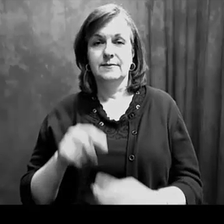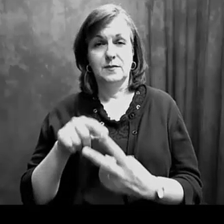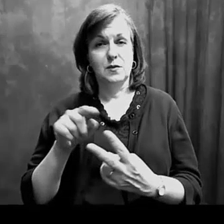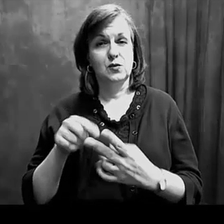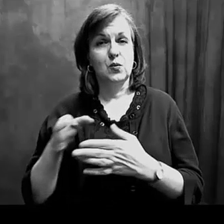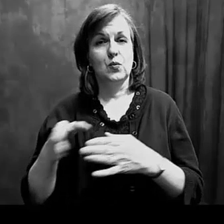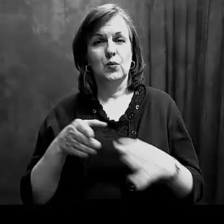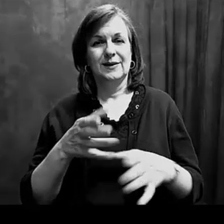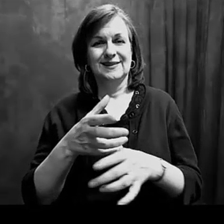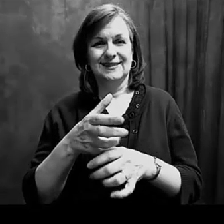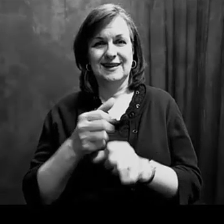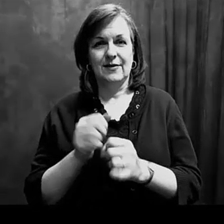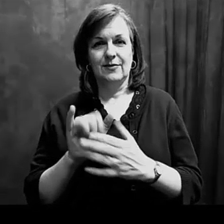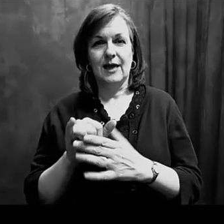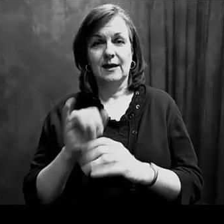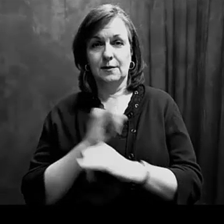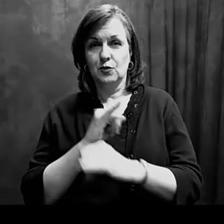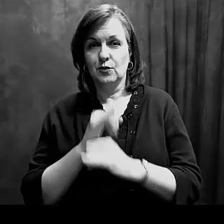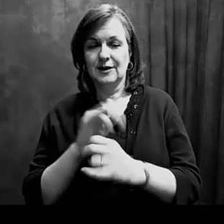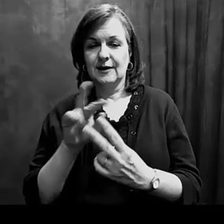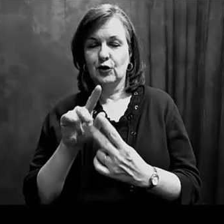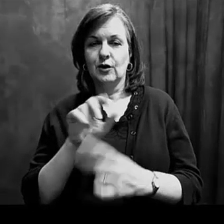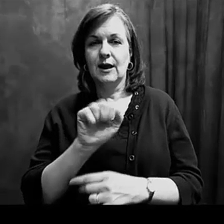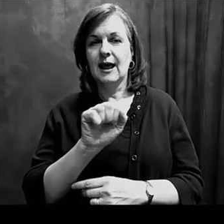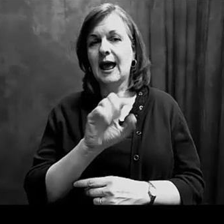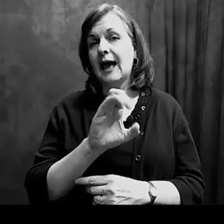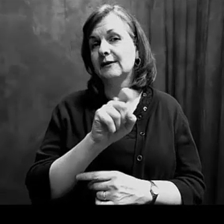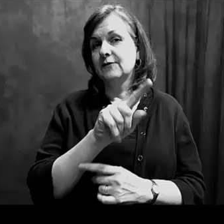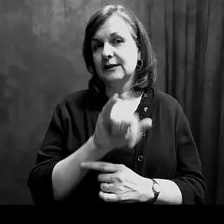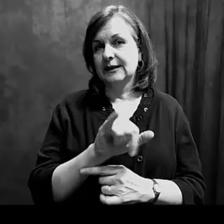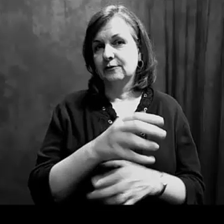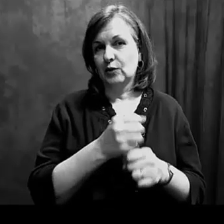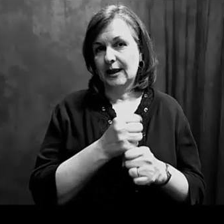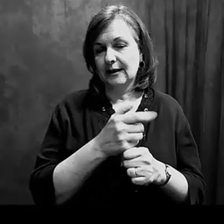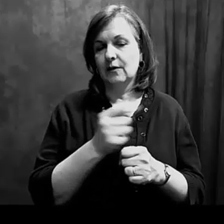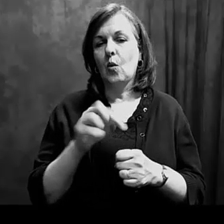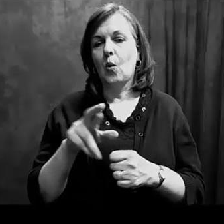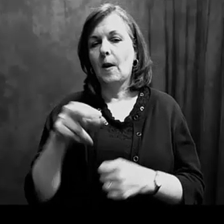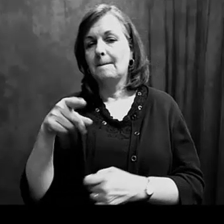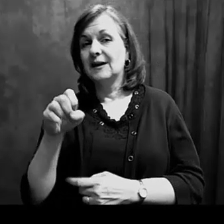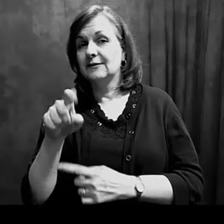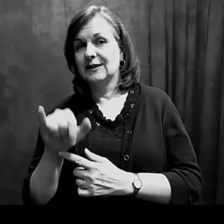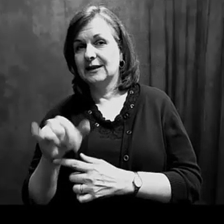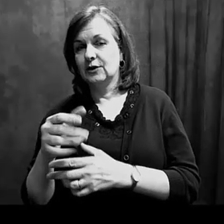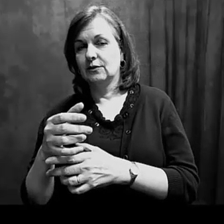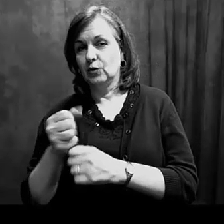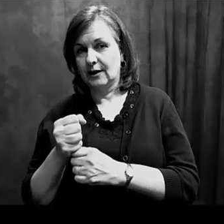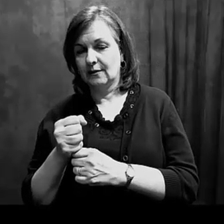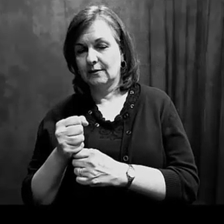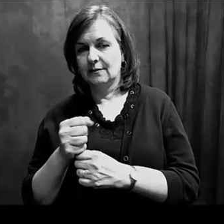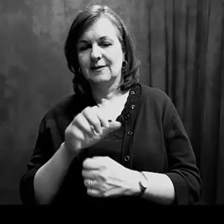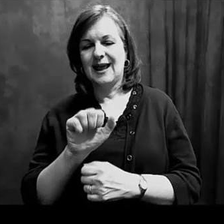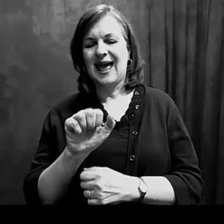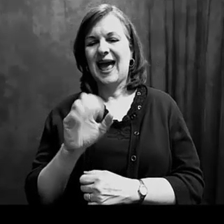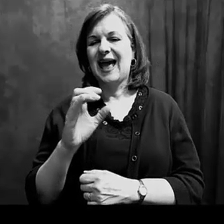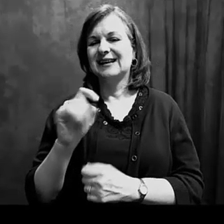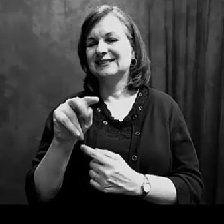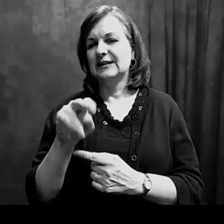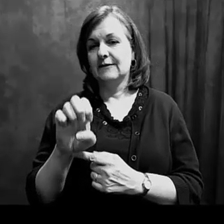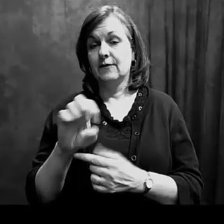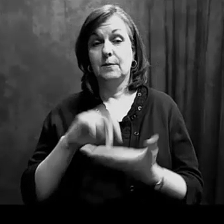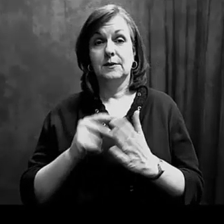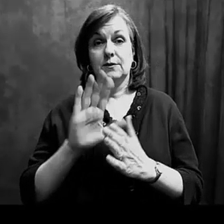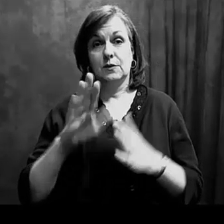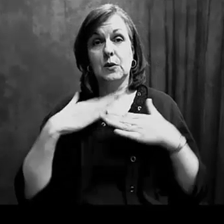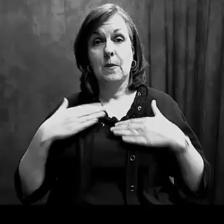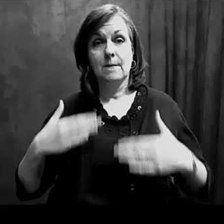immunity actively or passively is what we're going to focus on now. So active means you're going to build